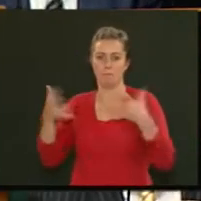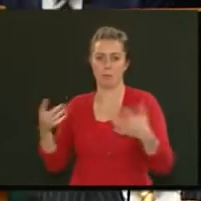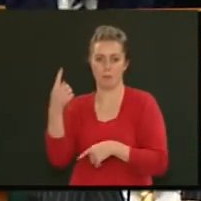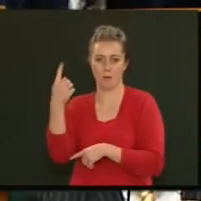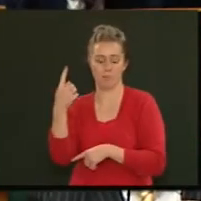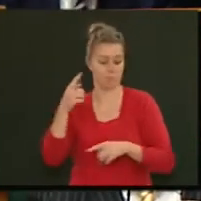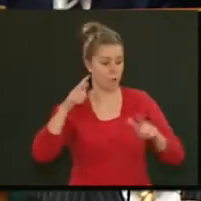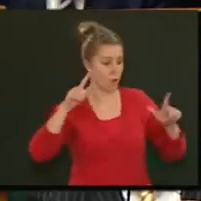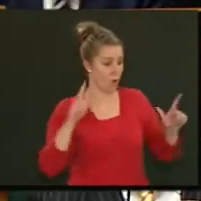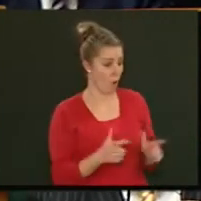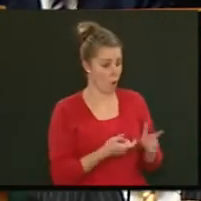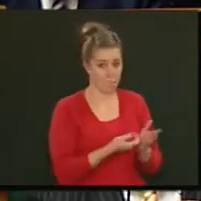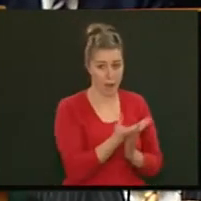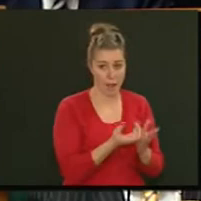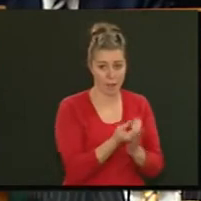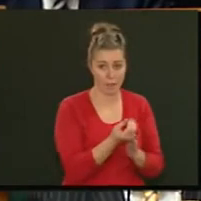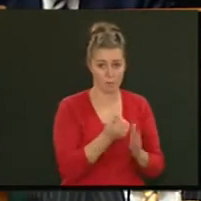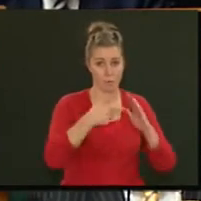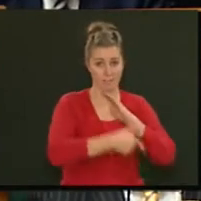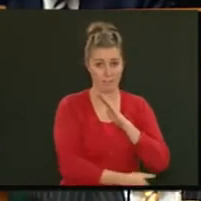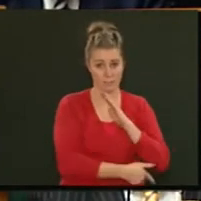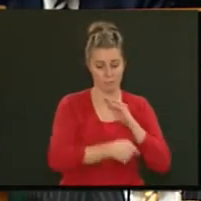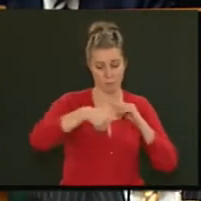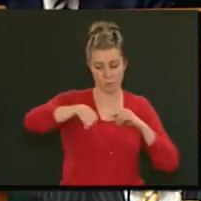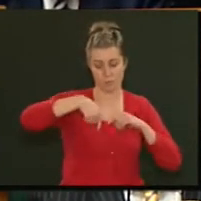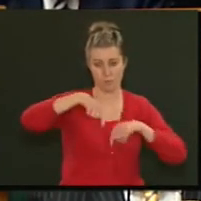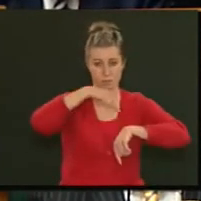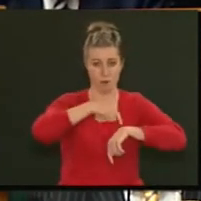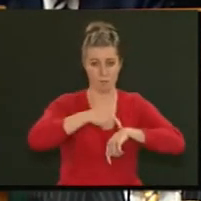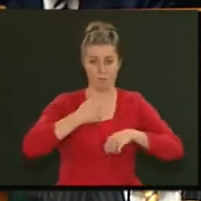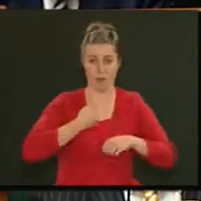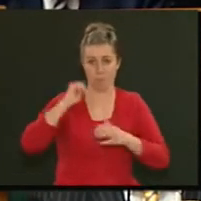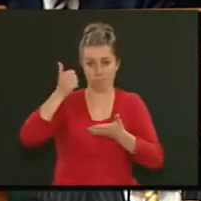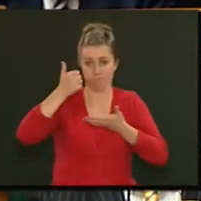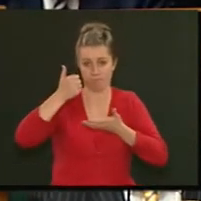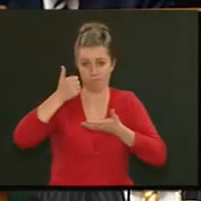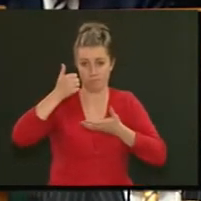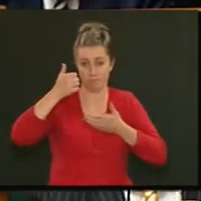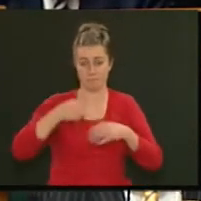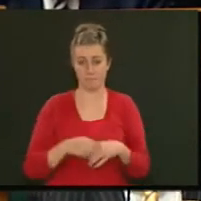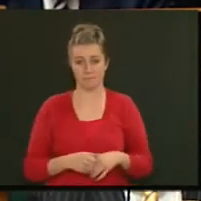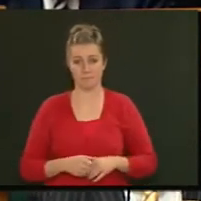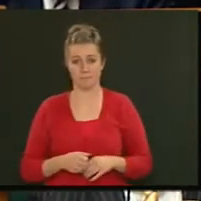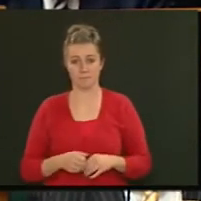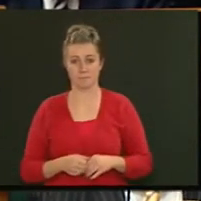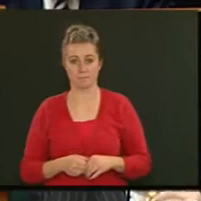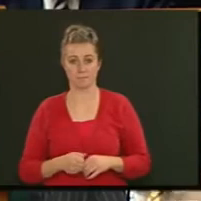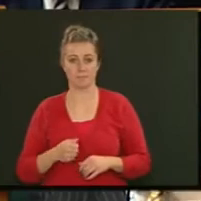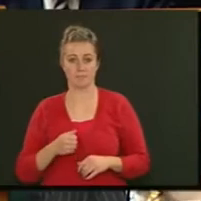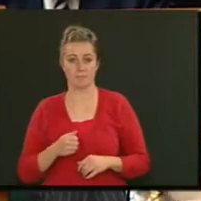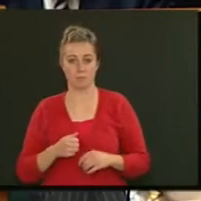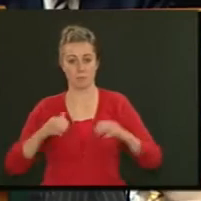low balance of payments deficit for this stage of the economic cycle, and the amount we owe as a country to the world has dropped